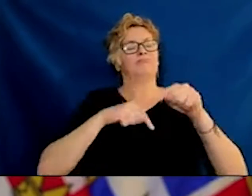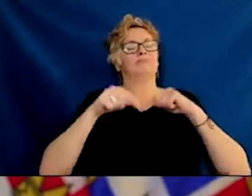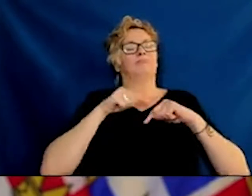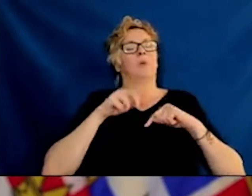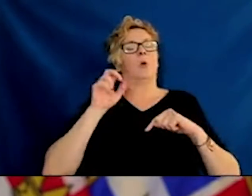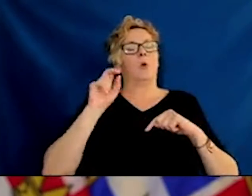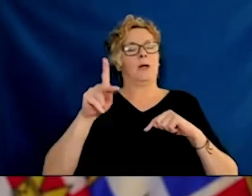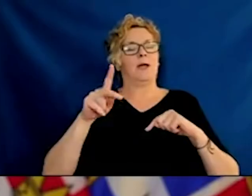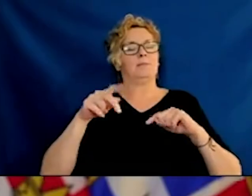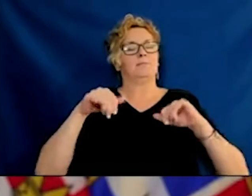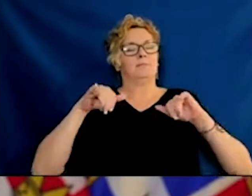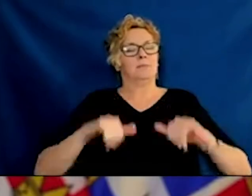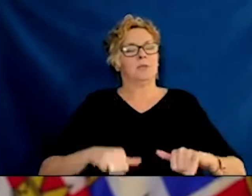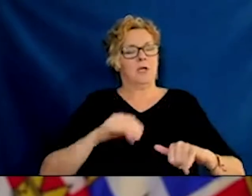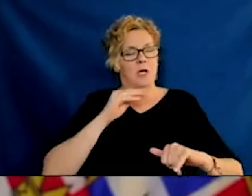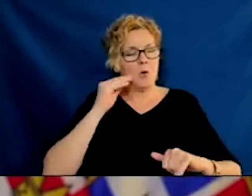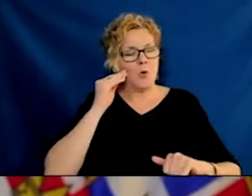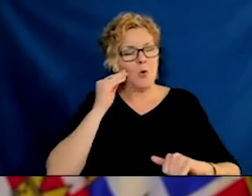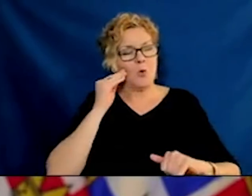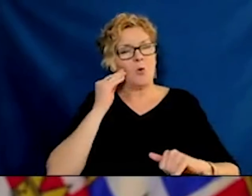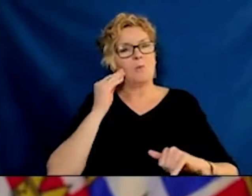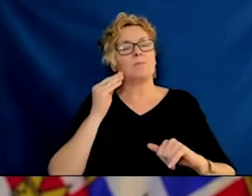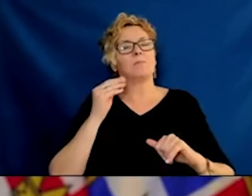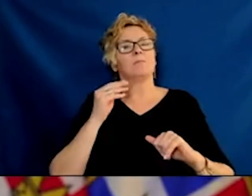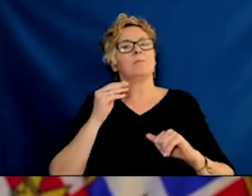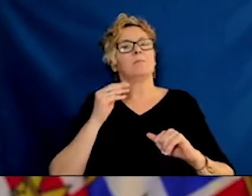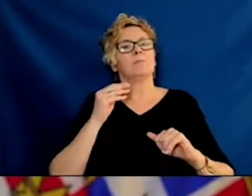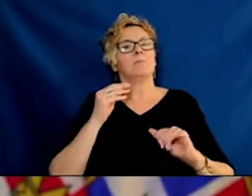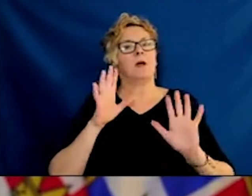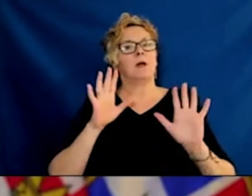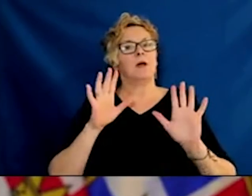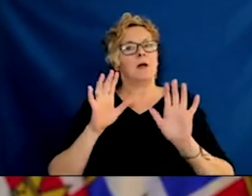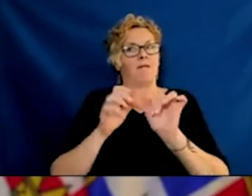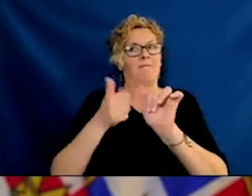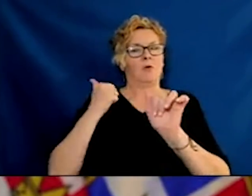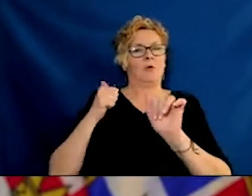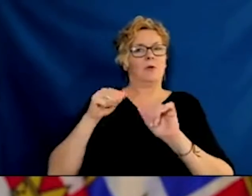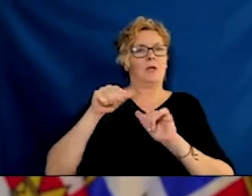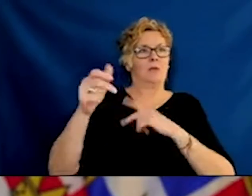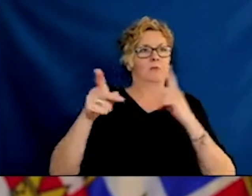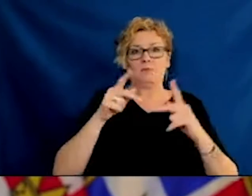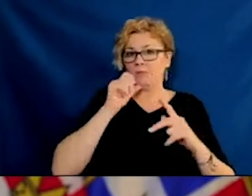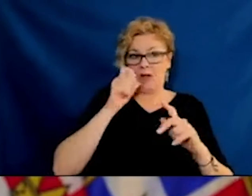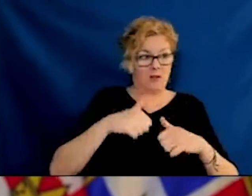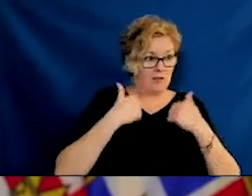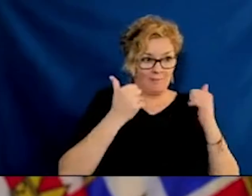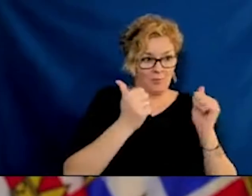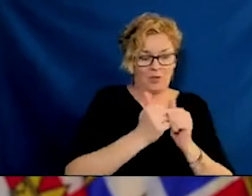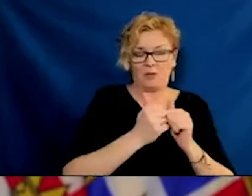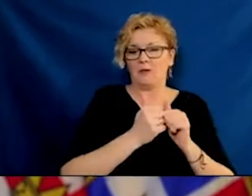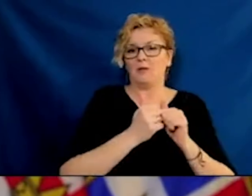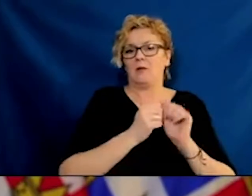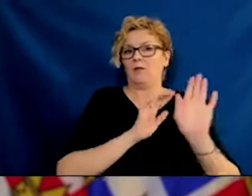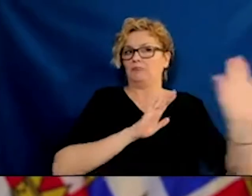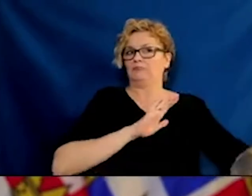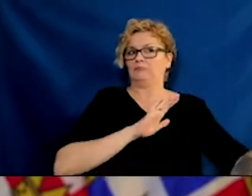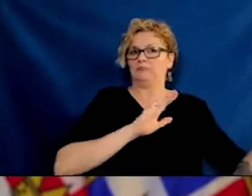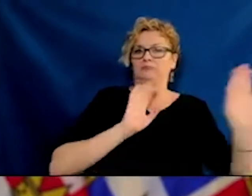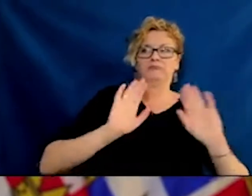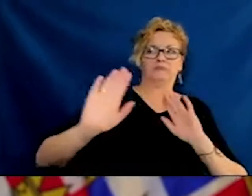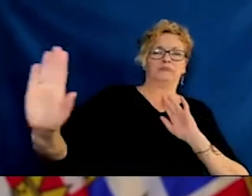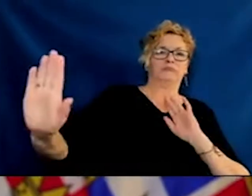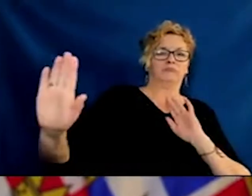curve. We need to share these messages with all of us. It is our time